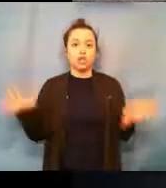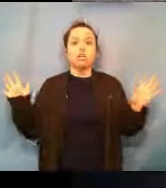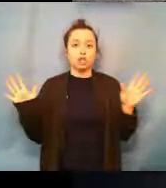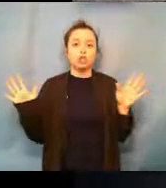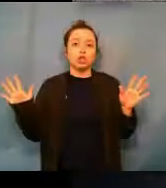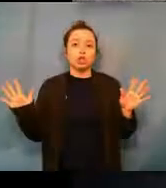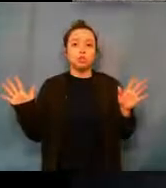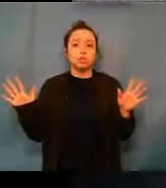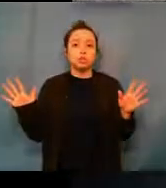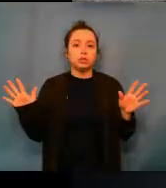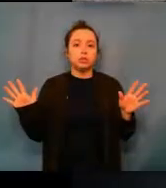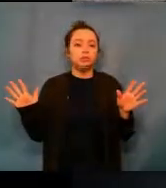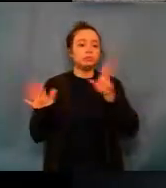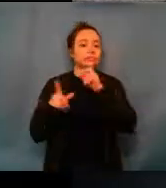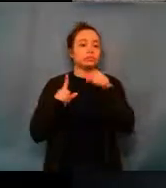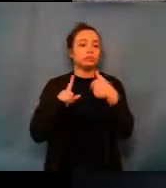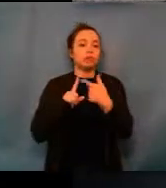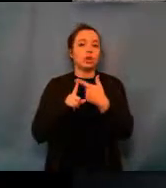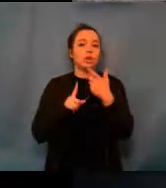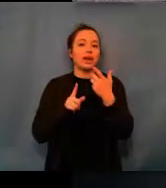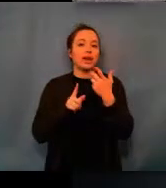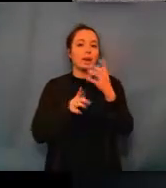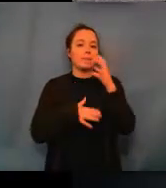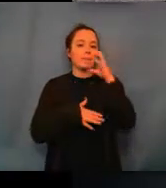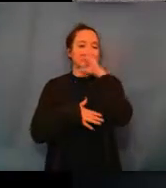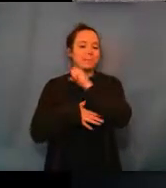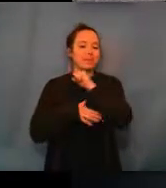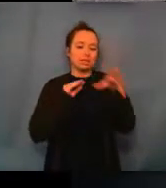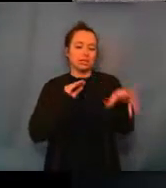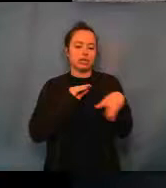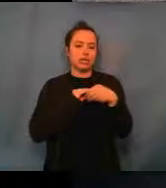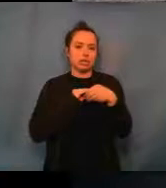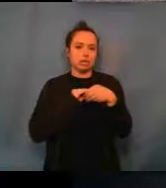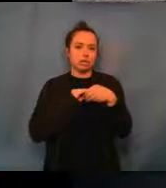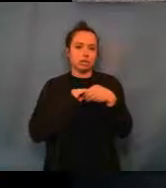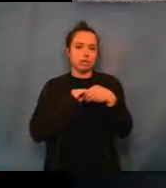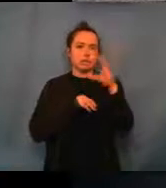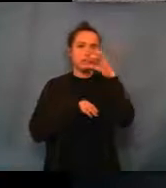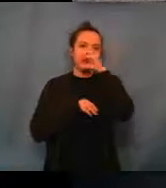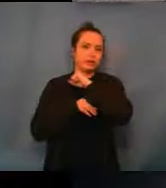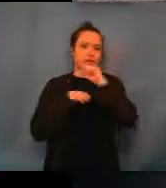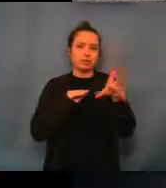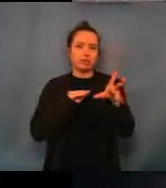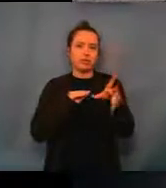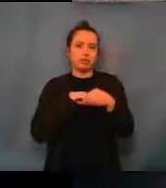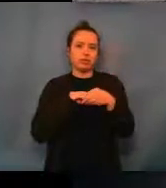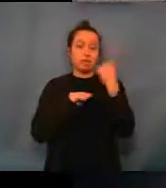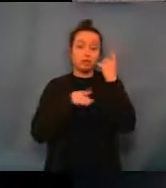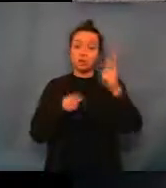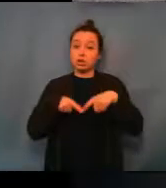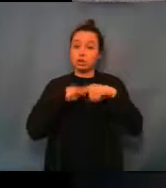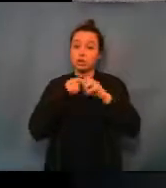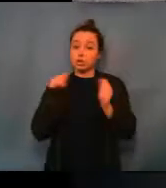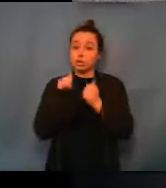those. And we're going to talk about missing add-ins. If you need to pause, go ahead and pause now so you